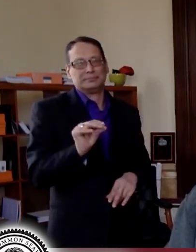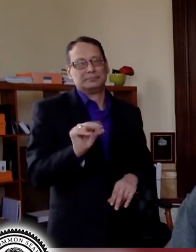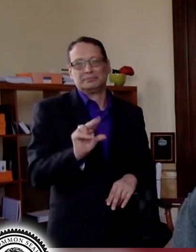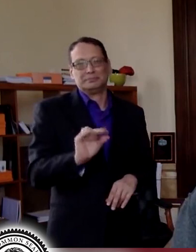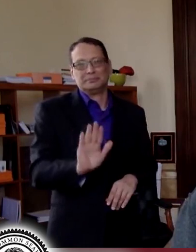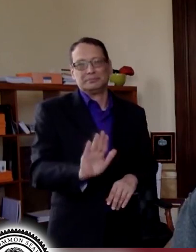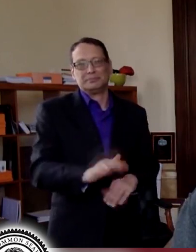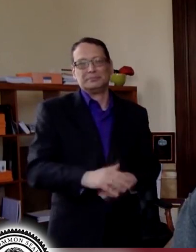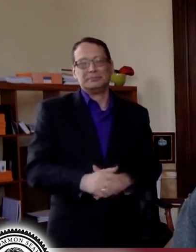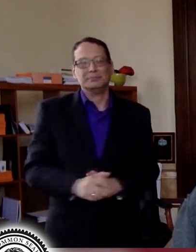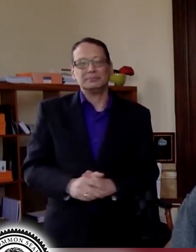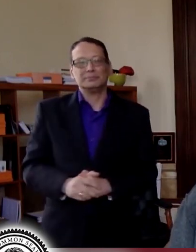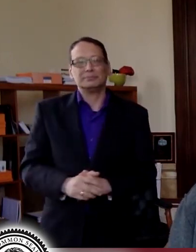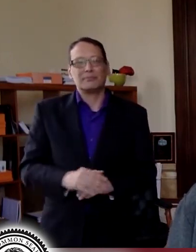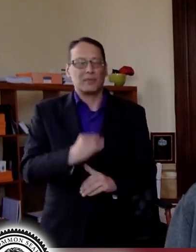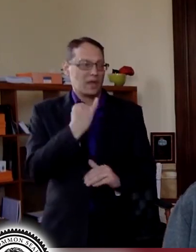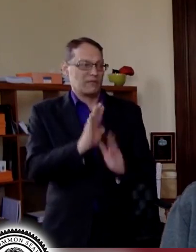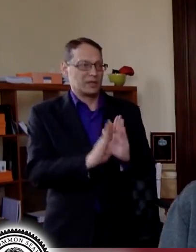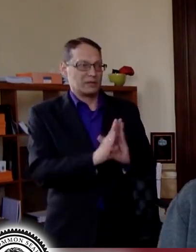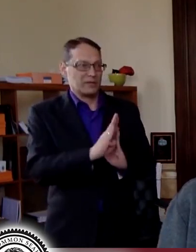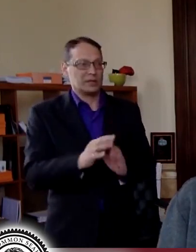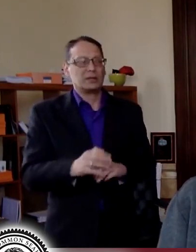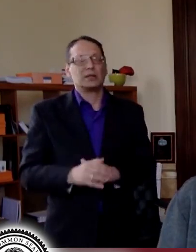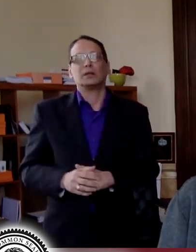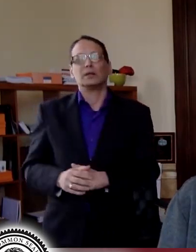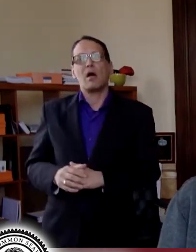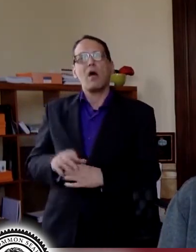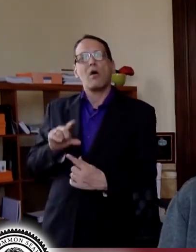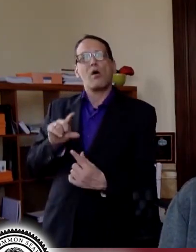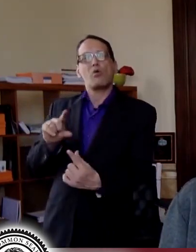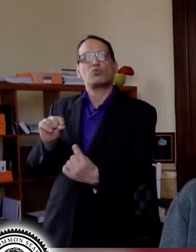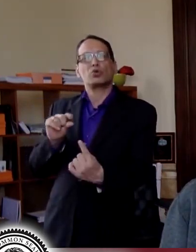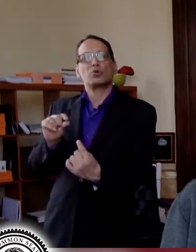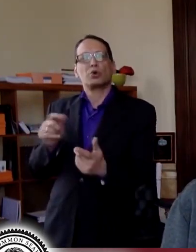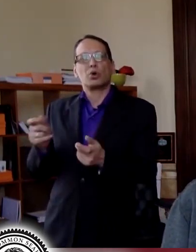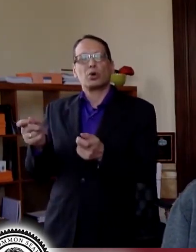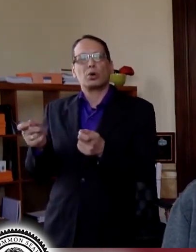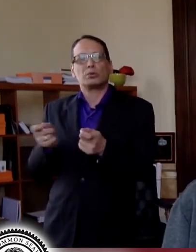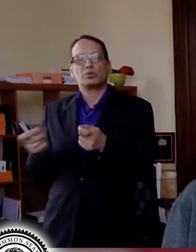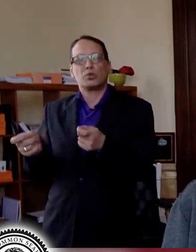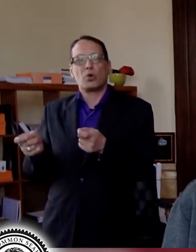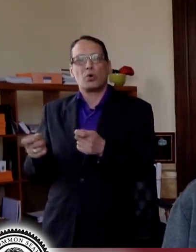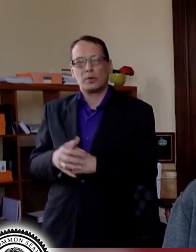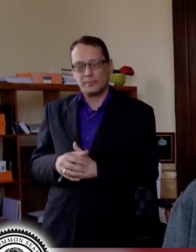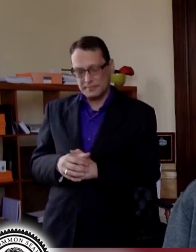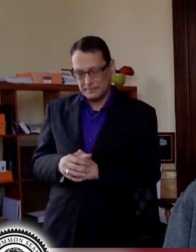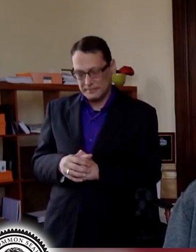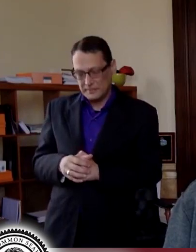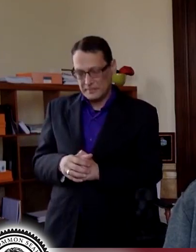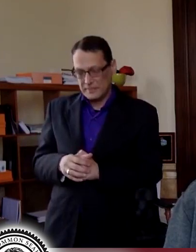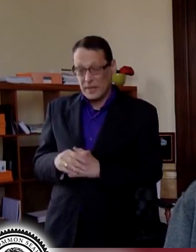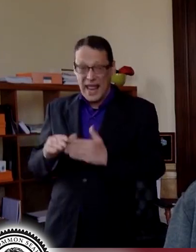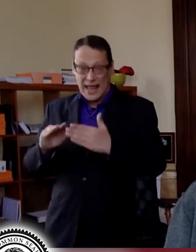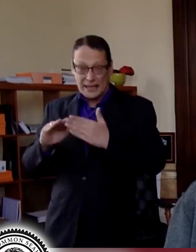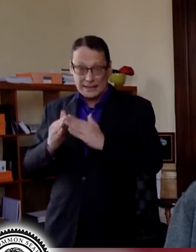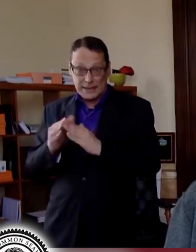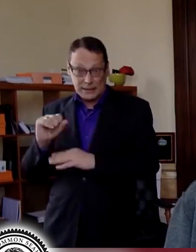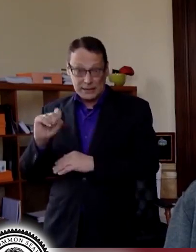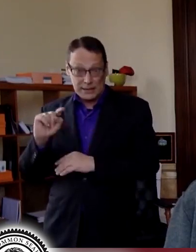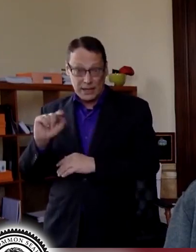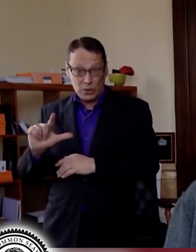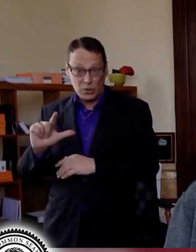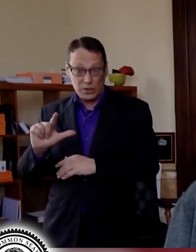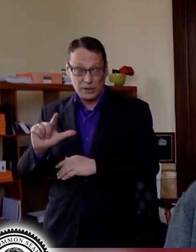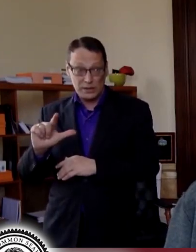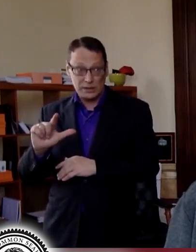developed the COVID-19 virus. All right, rumor control question. Is it true or not true that the city of St. Louis will not help